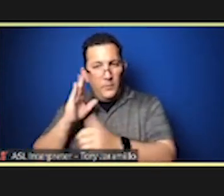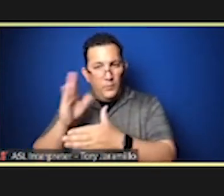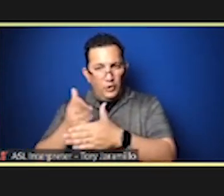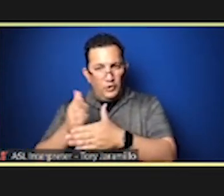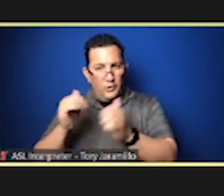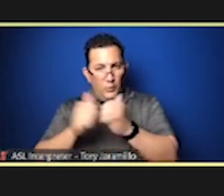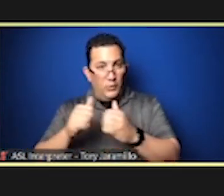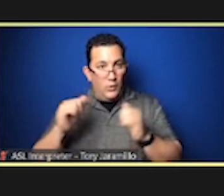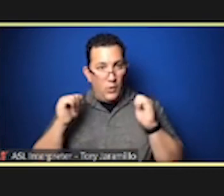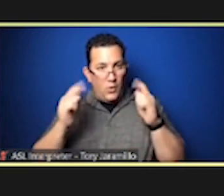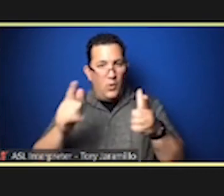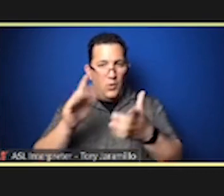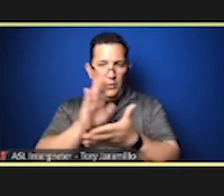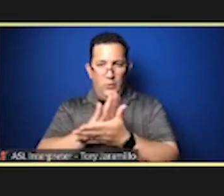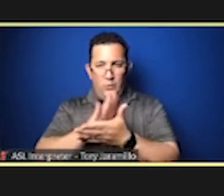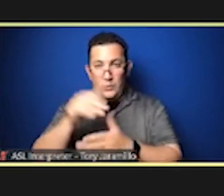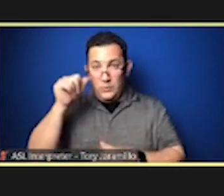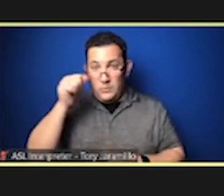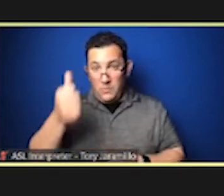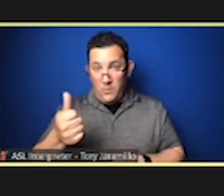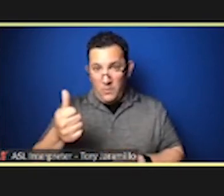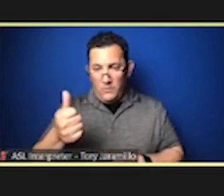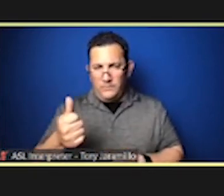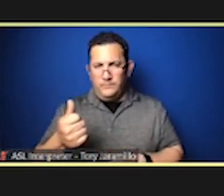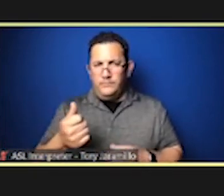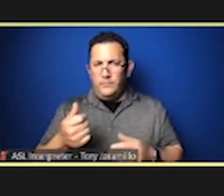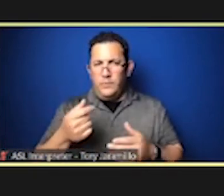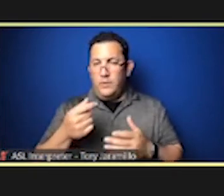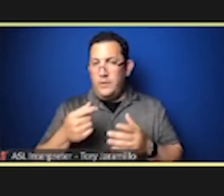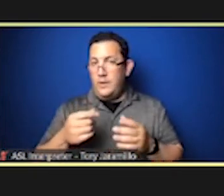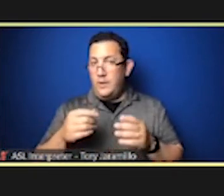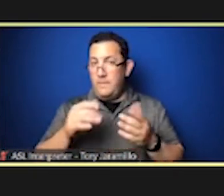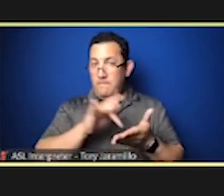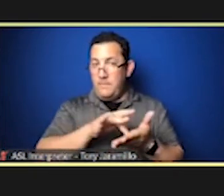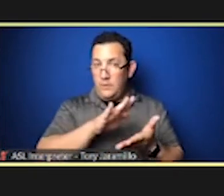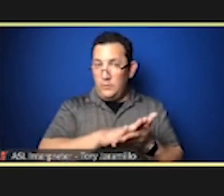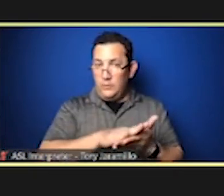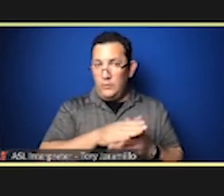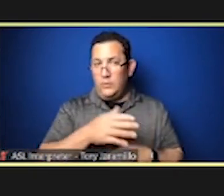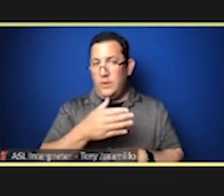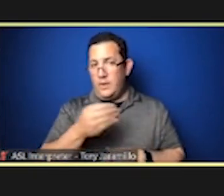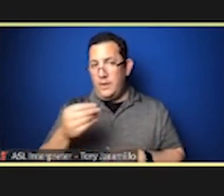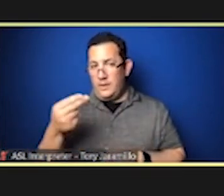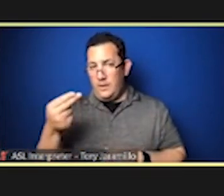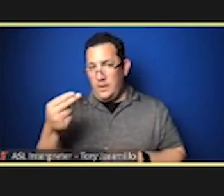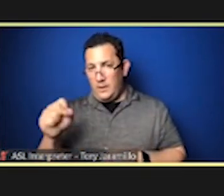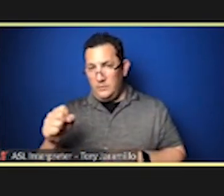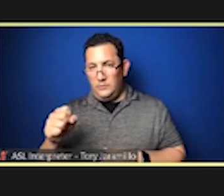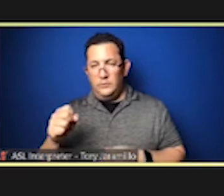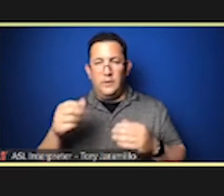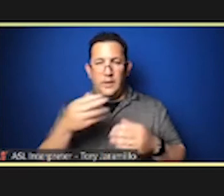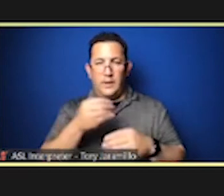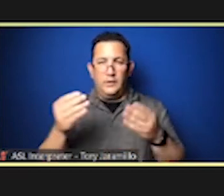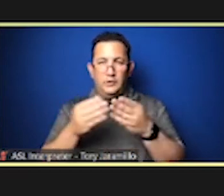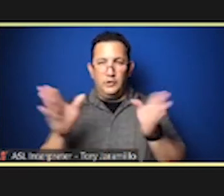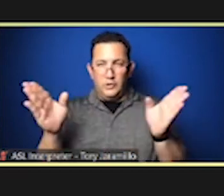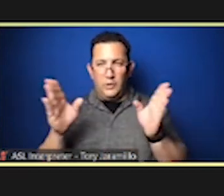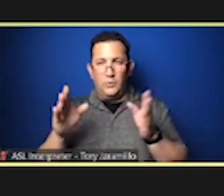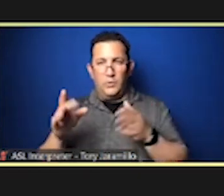tomorrow. These are the key points for middle school and high school and are general guidelines for